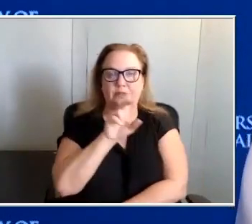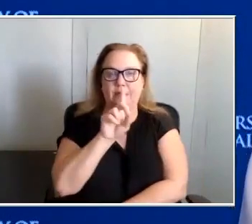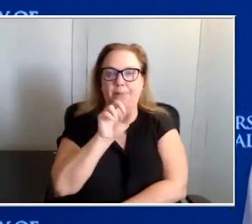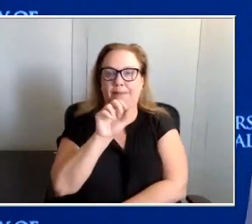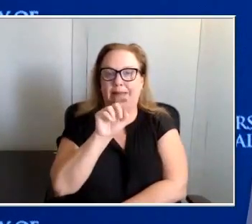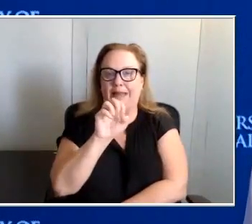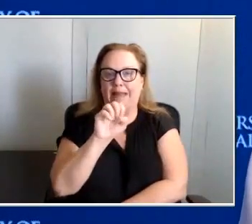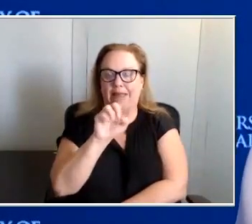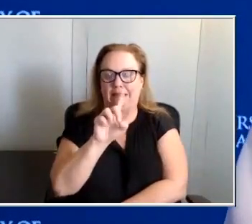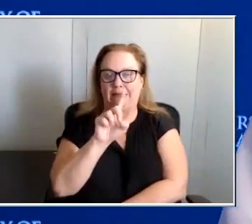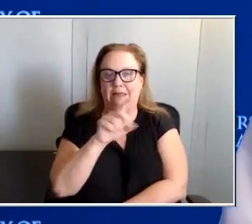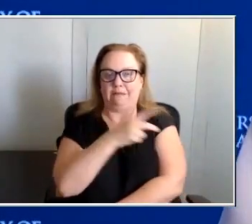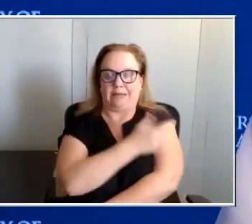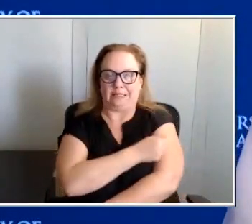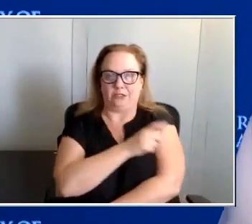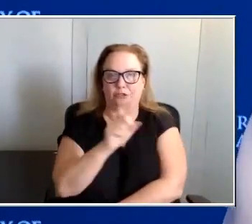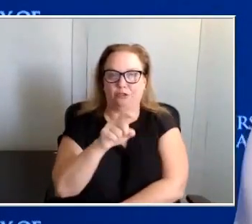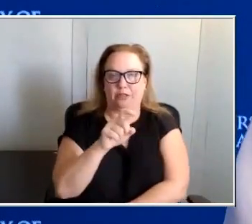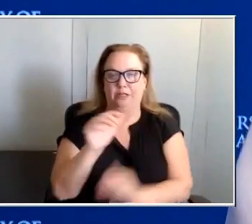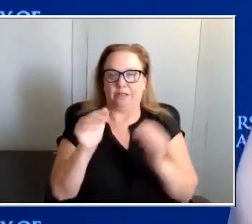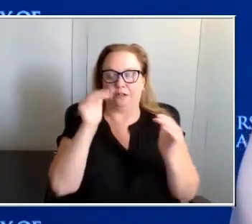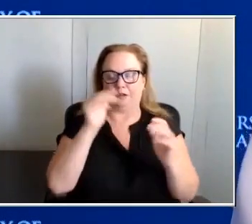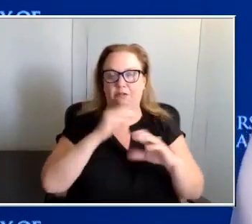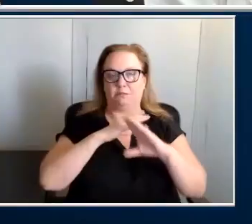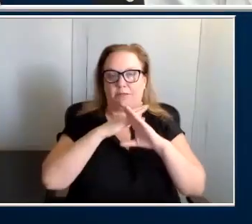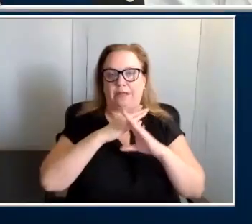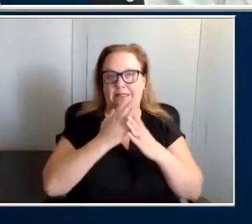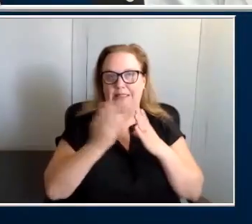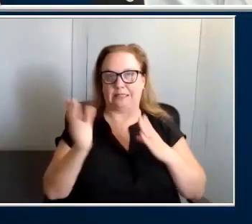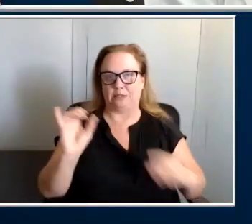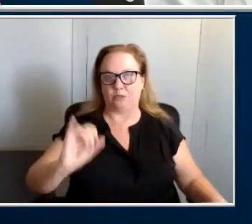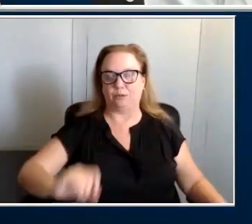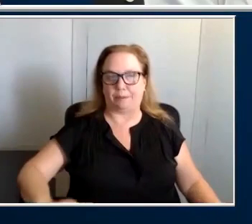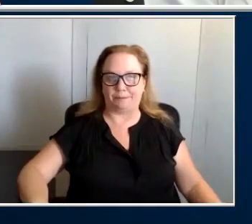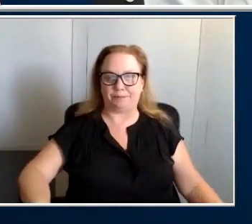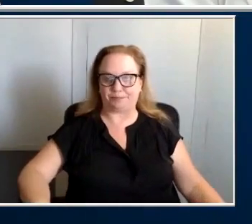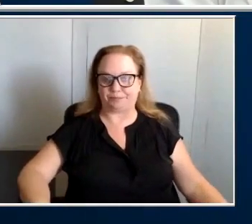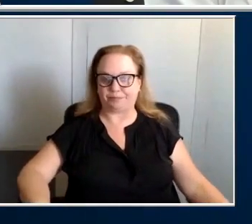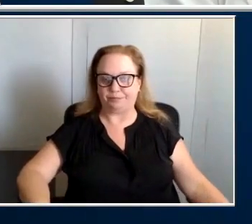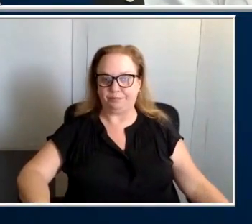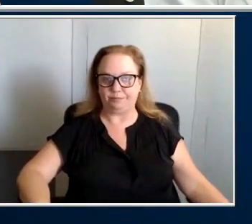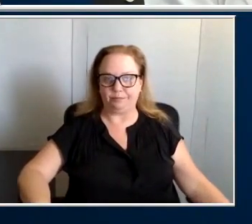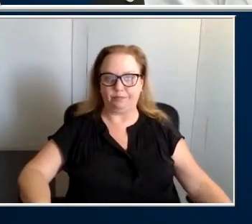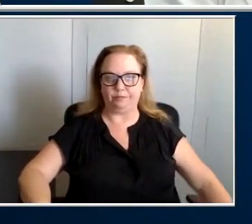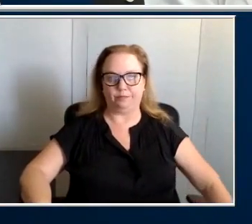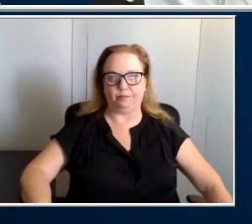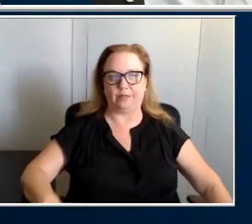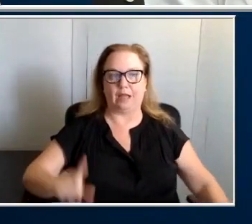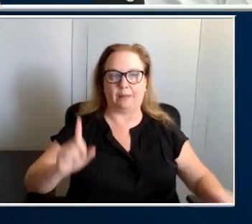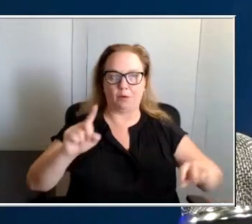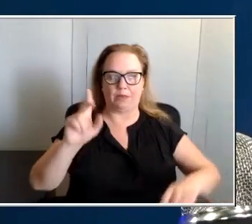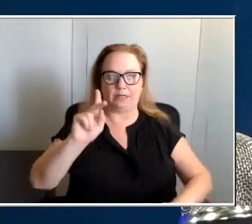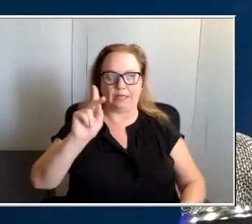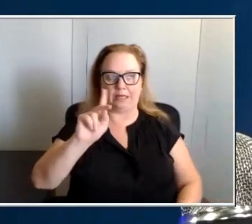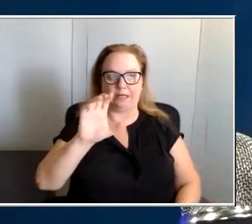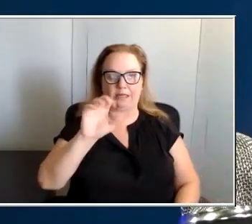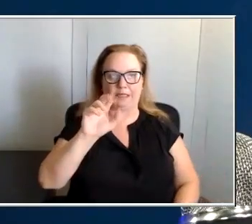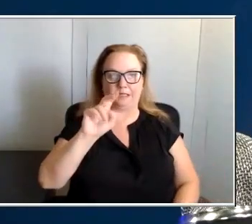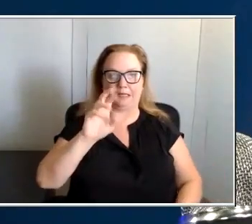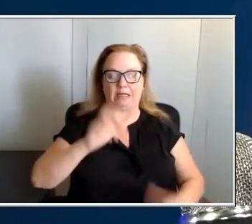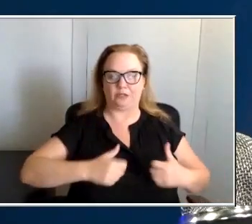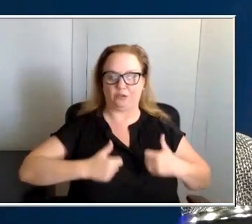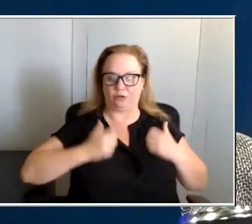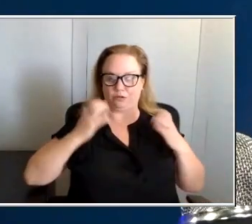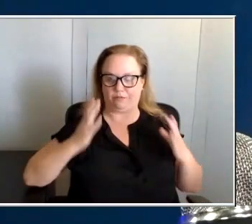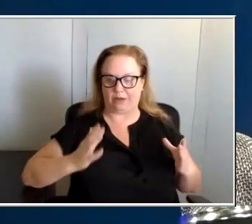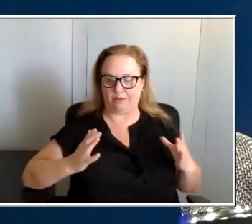need as an adult to help prevent some of these things as well. So I'll be out at the K tonight as a cancer survivor. And